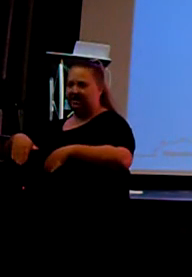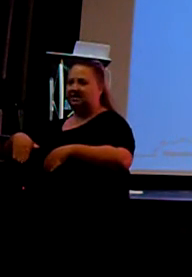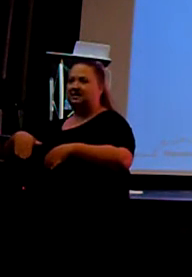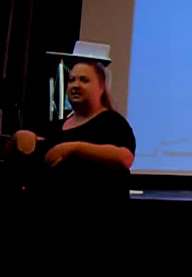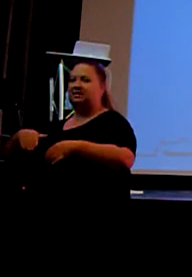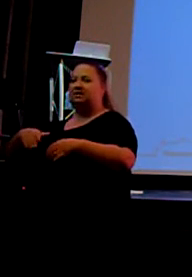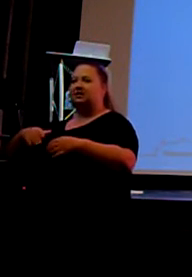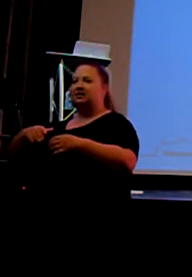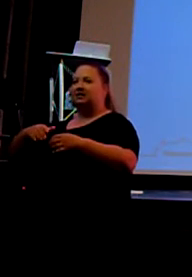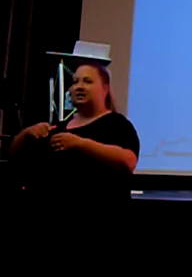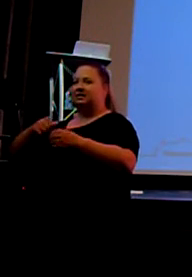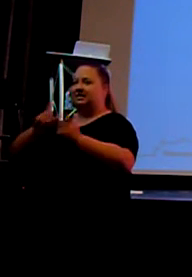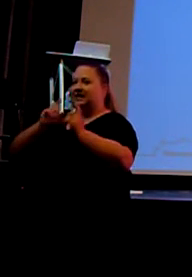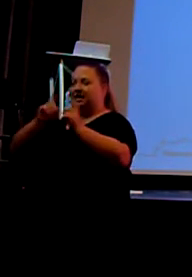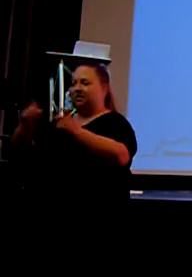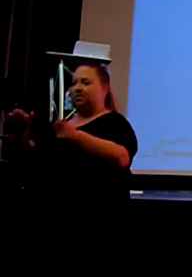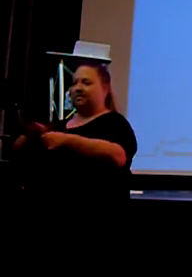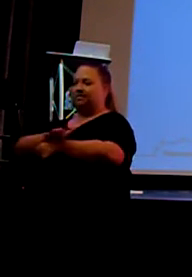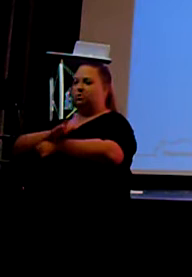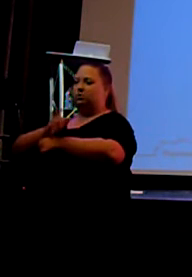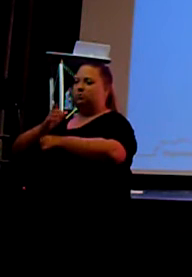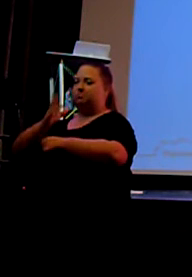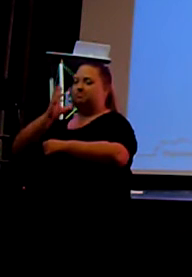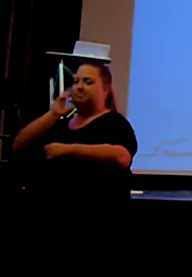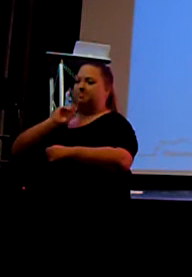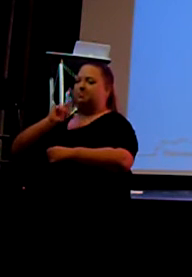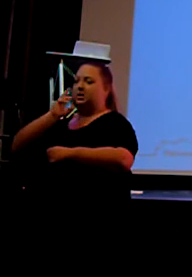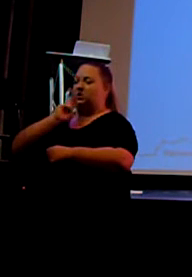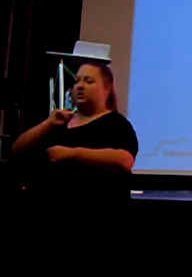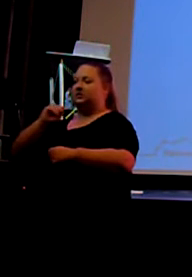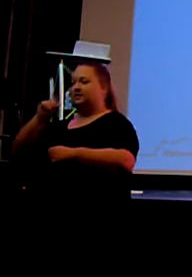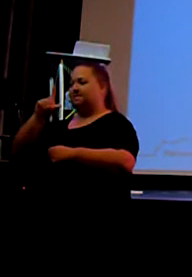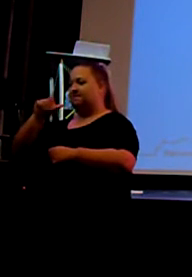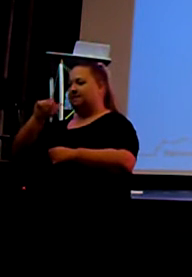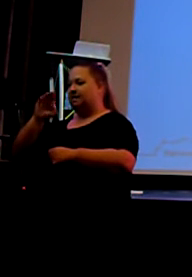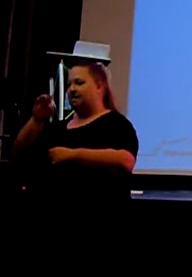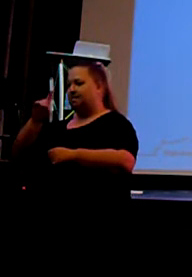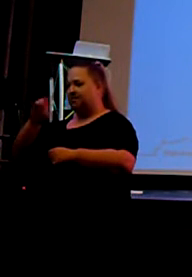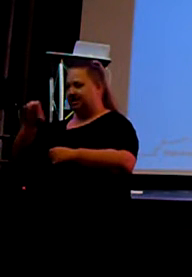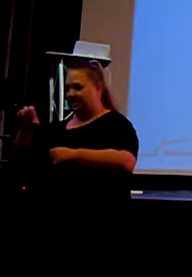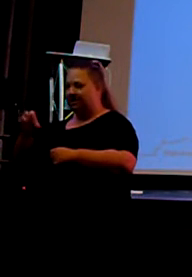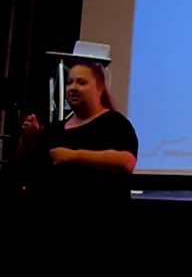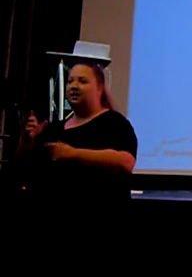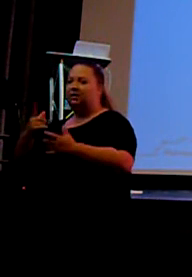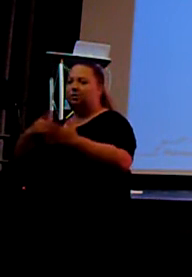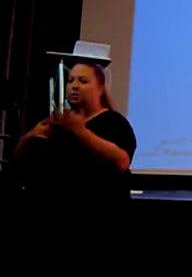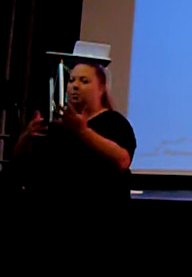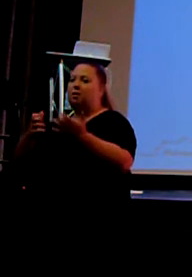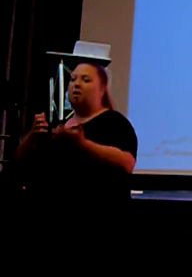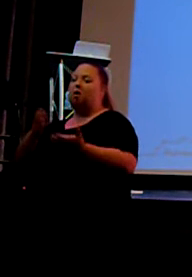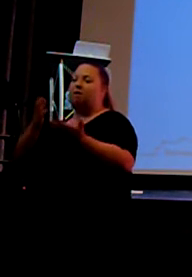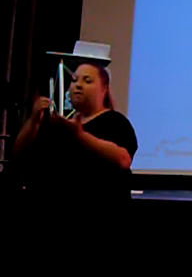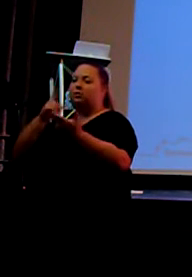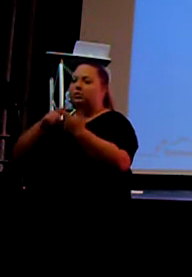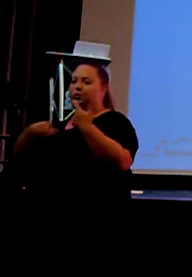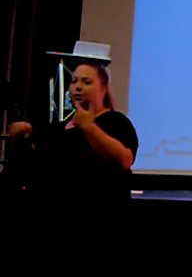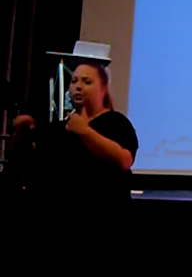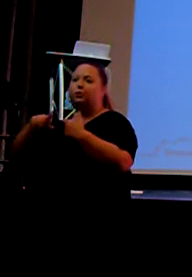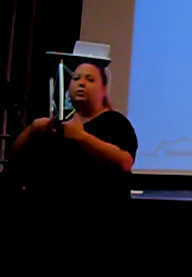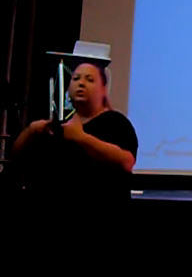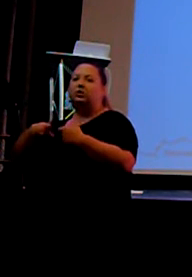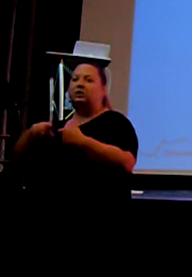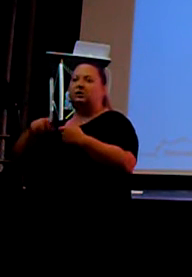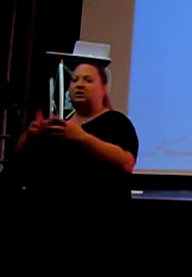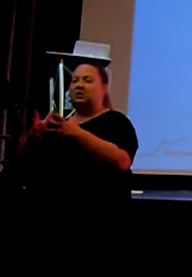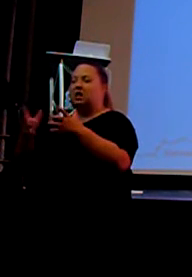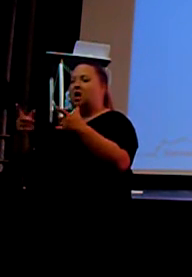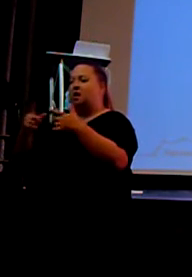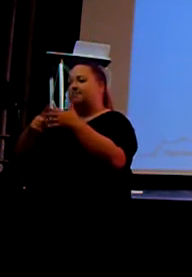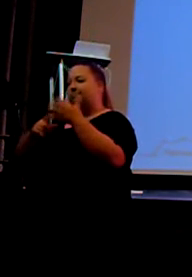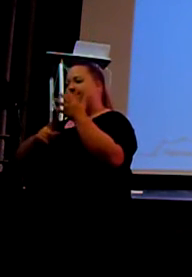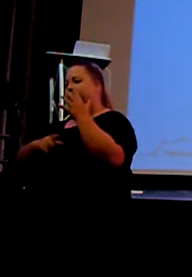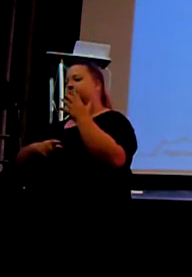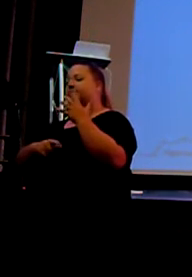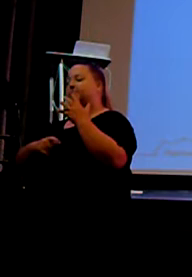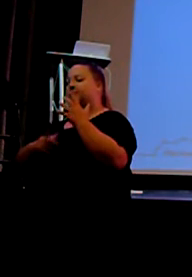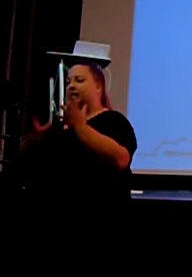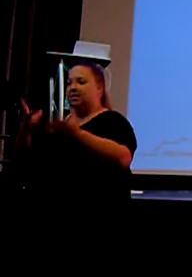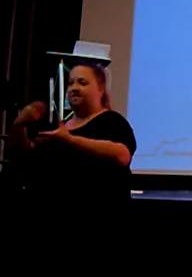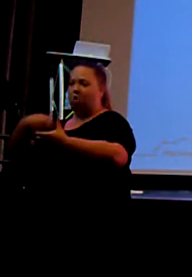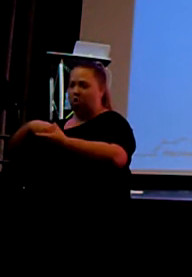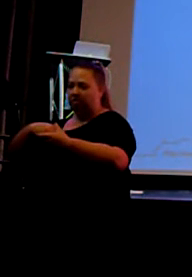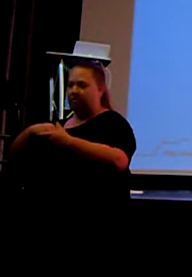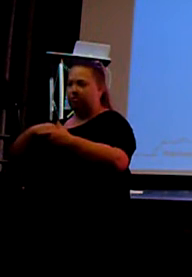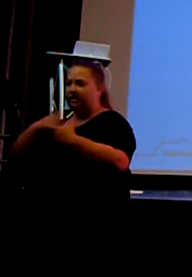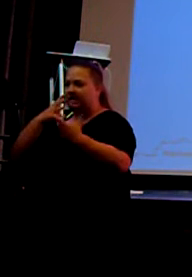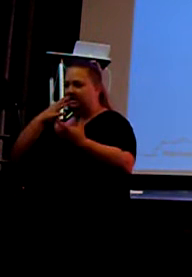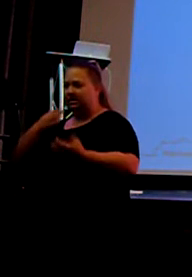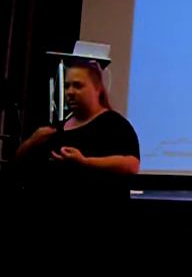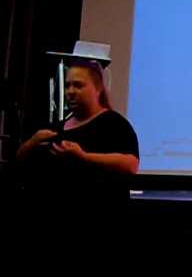give you what we would like to offer to you. So there are a lot of things that comes into play when it